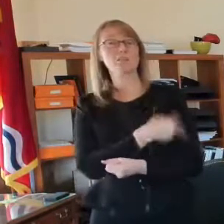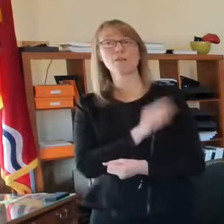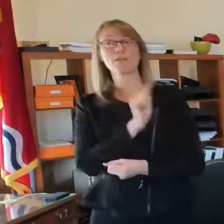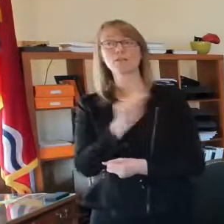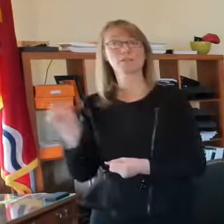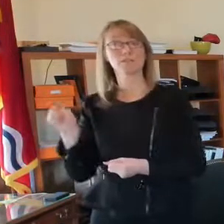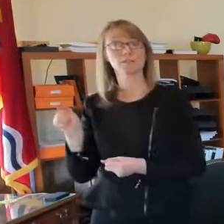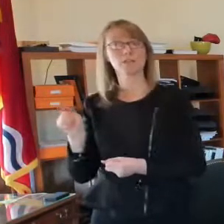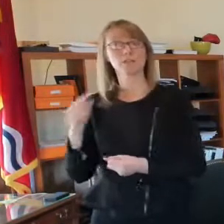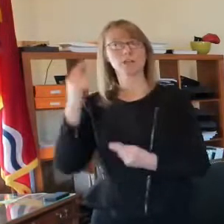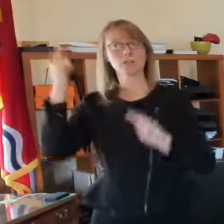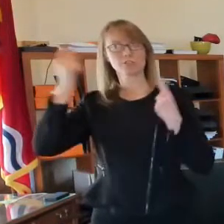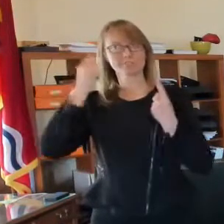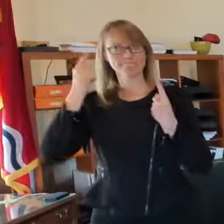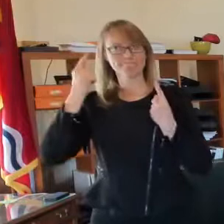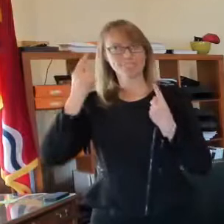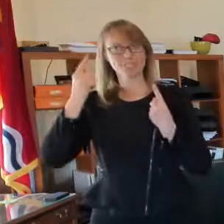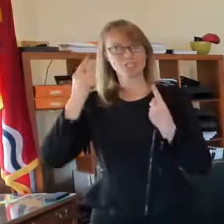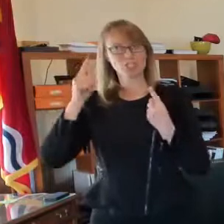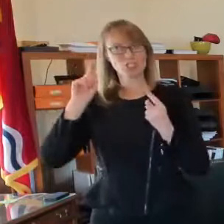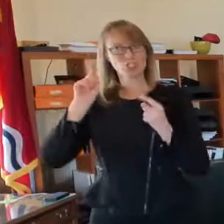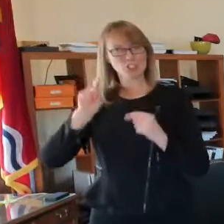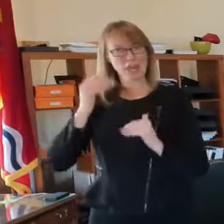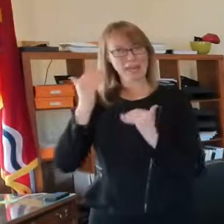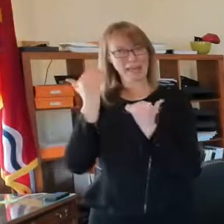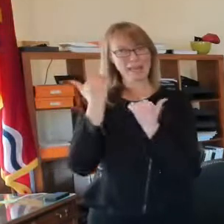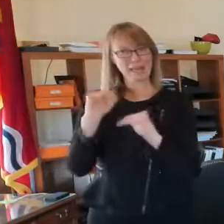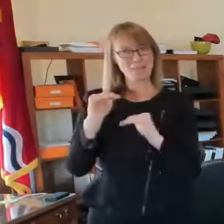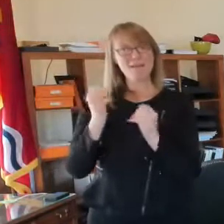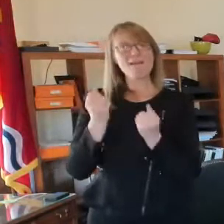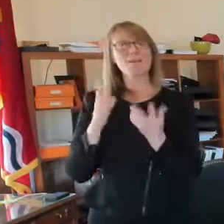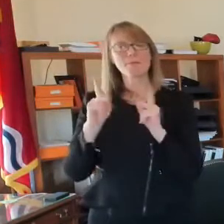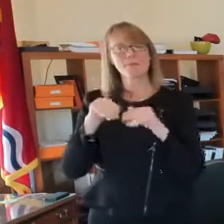go to 25% occupancy.